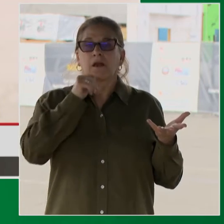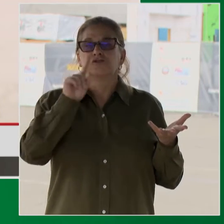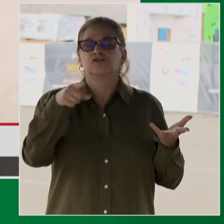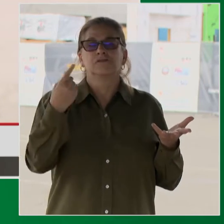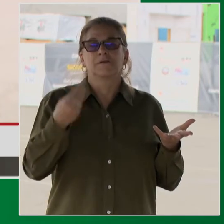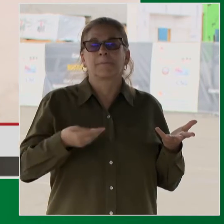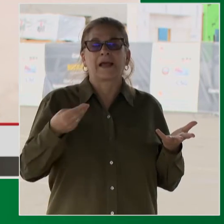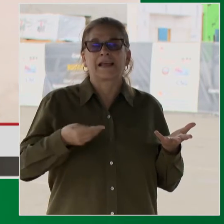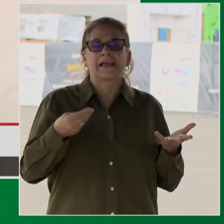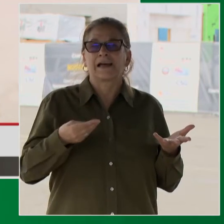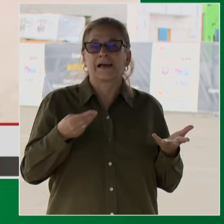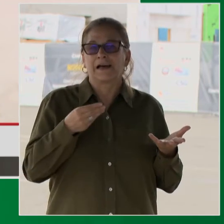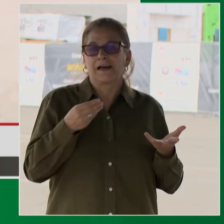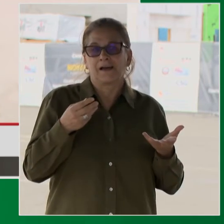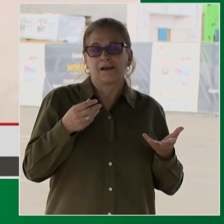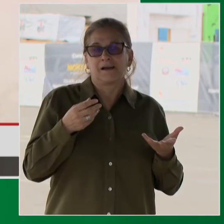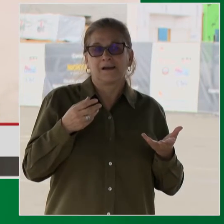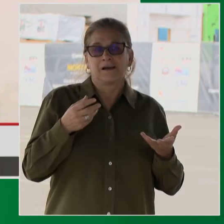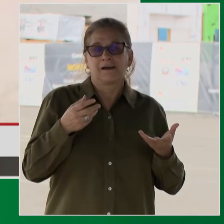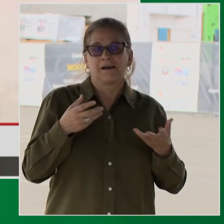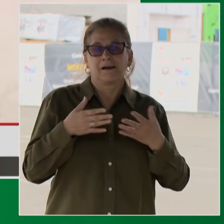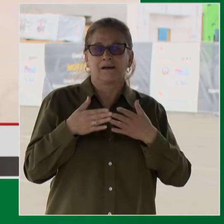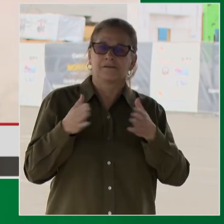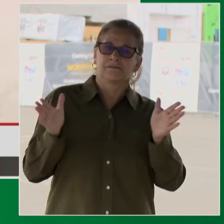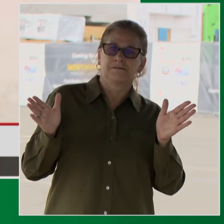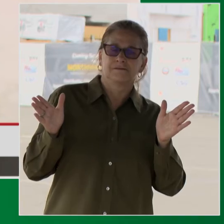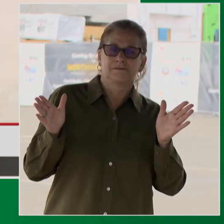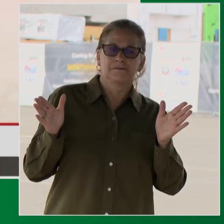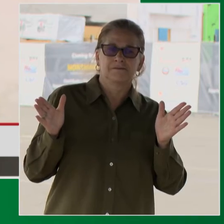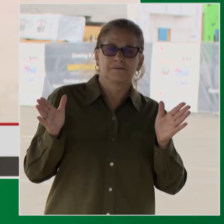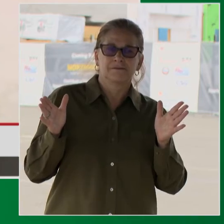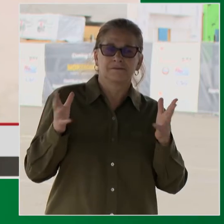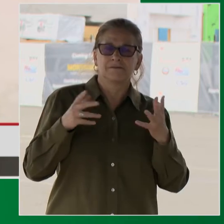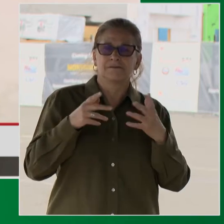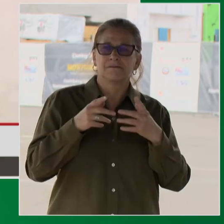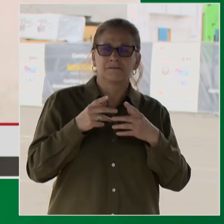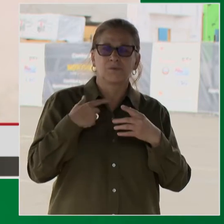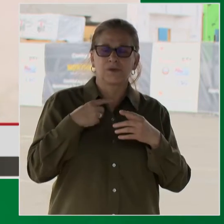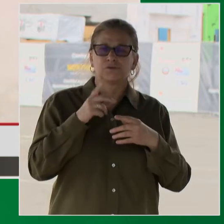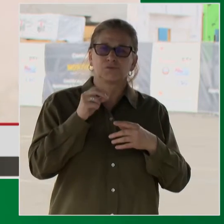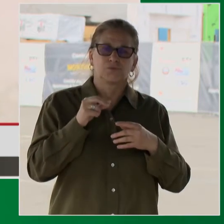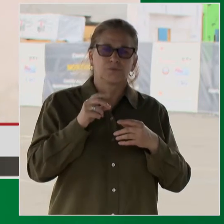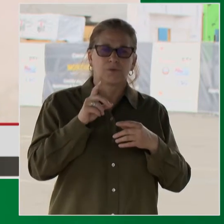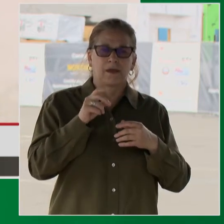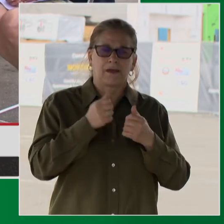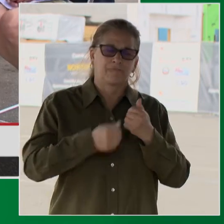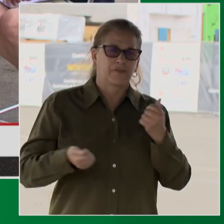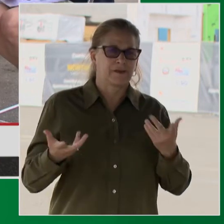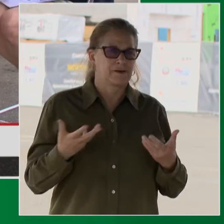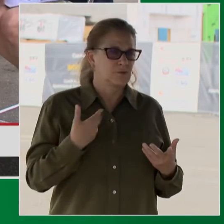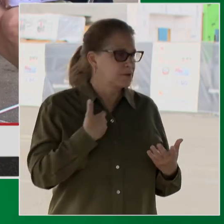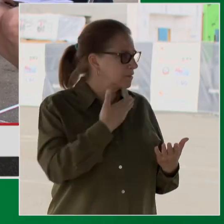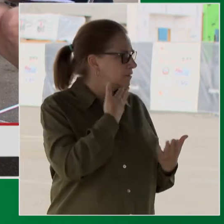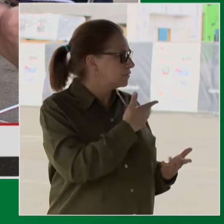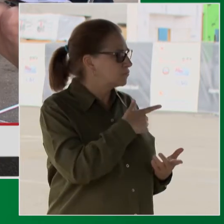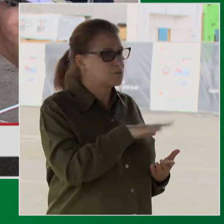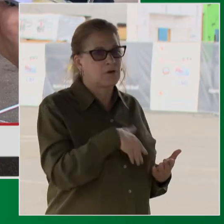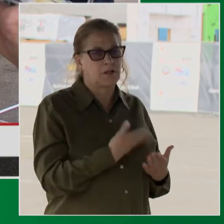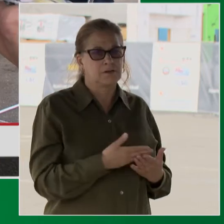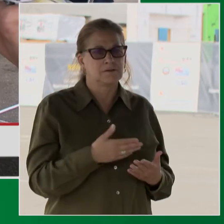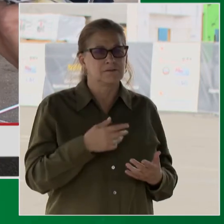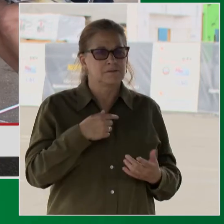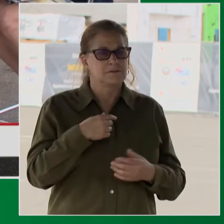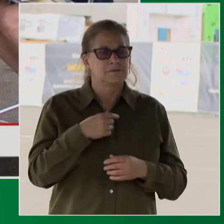that. It's tending to all of your needs and customizing a plan for that. Great. Well, I really want to thank this panel for joining us to talk